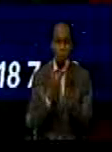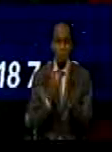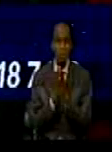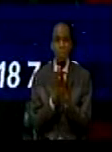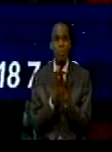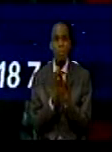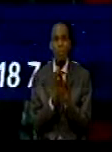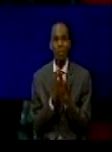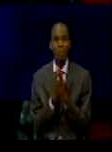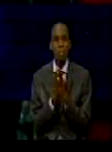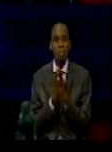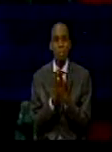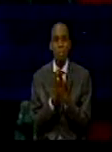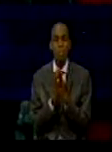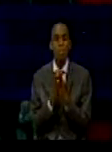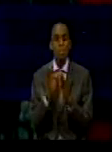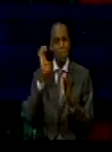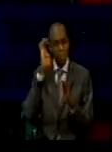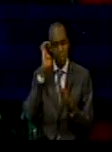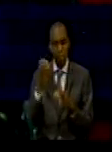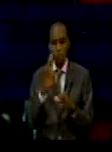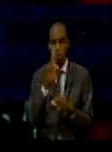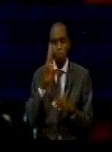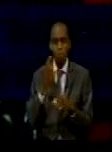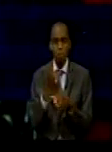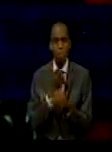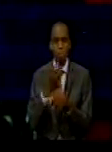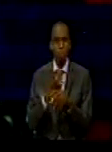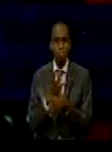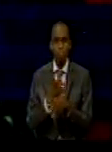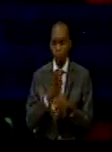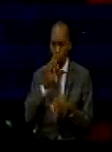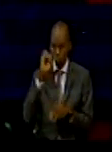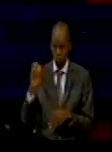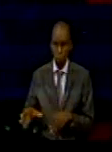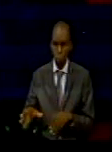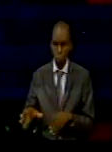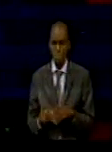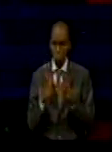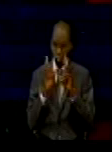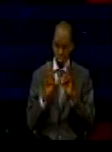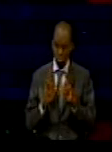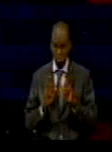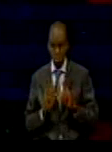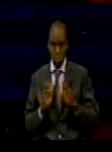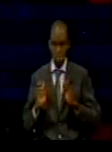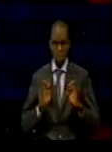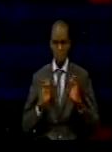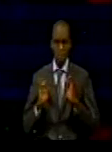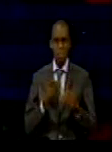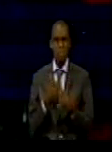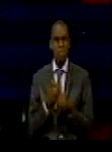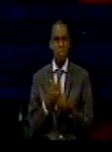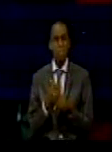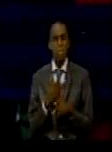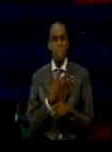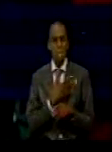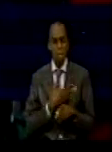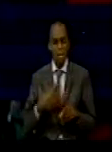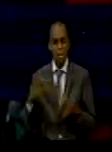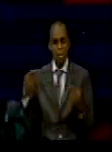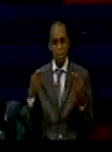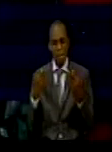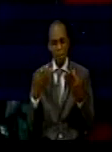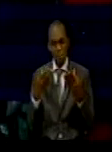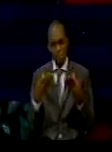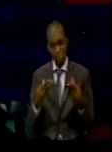I carried this stick, I dropped it for prayer, I started to set myself, say, set yourself, and the faith relieved me,